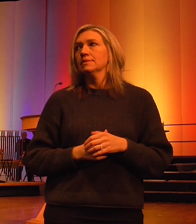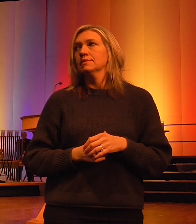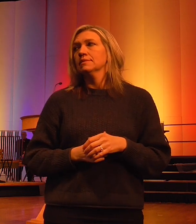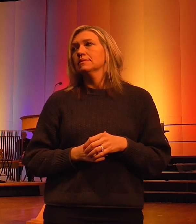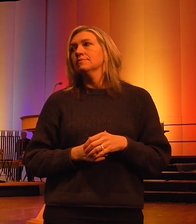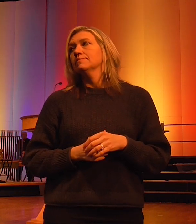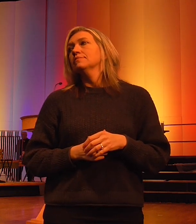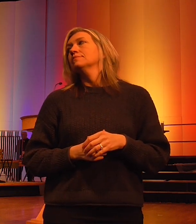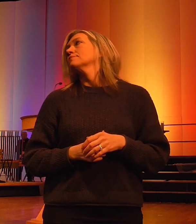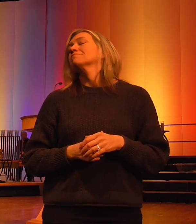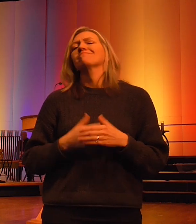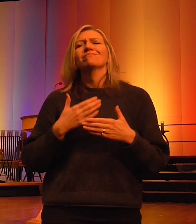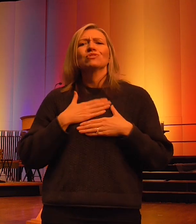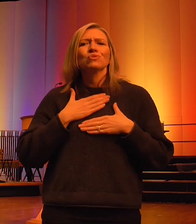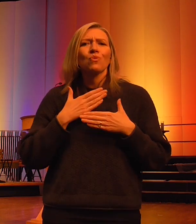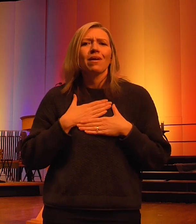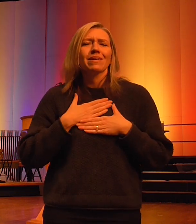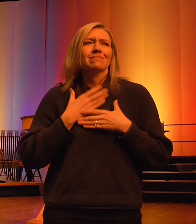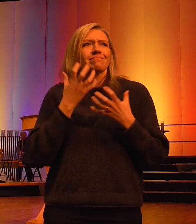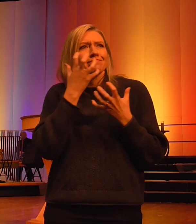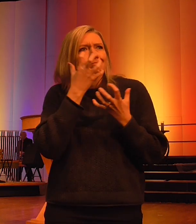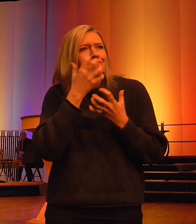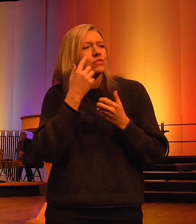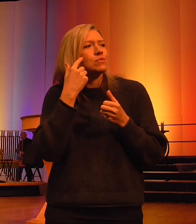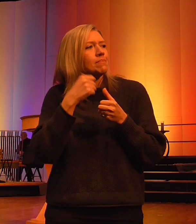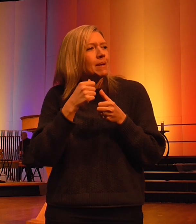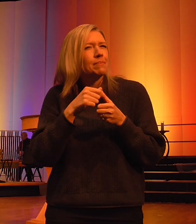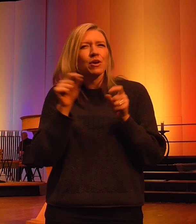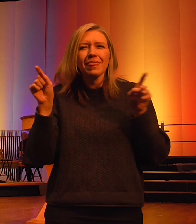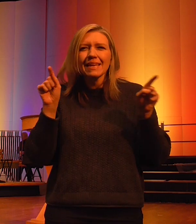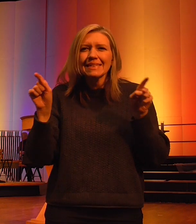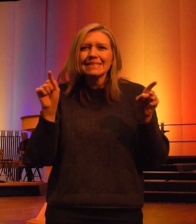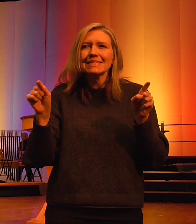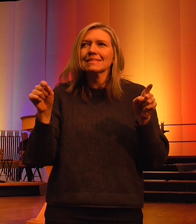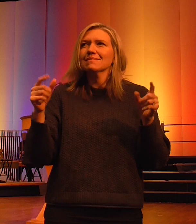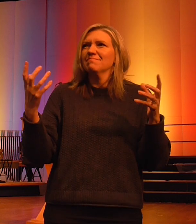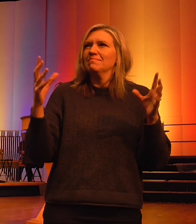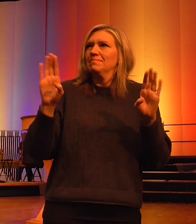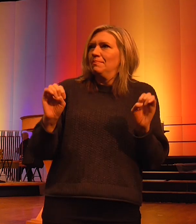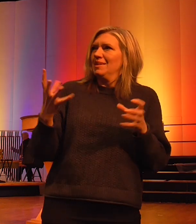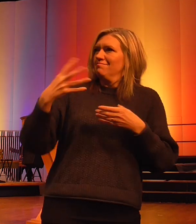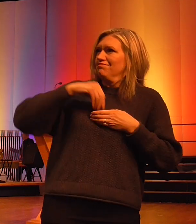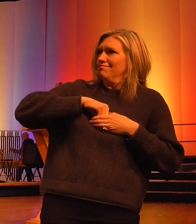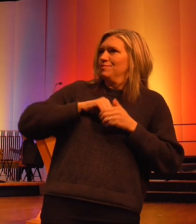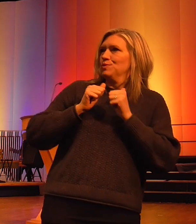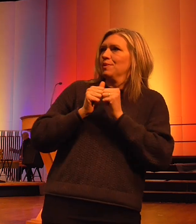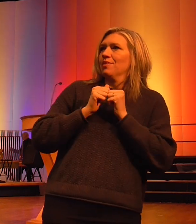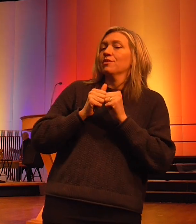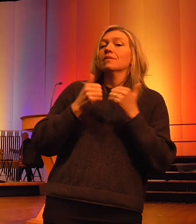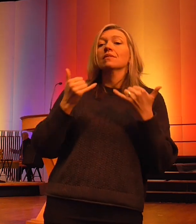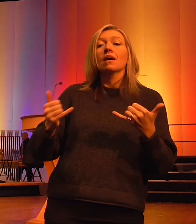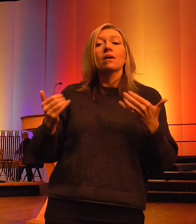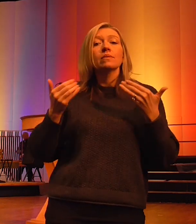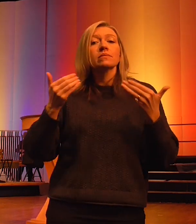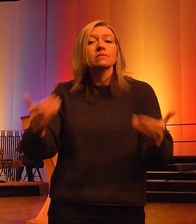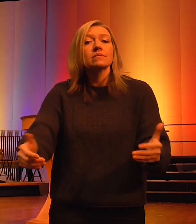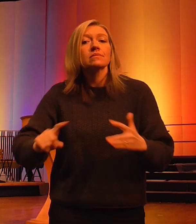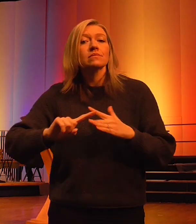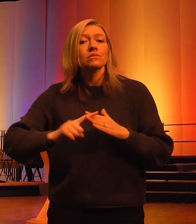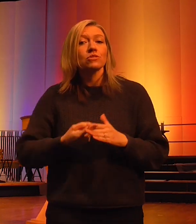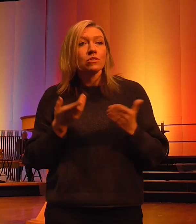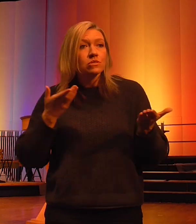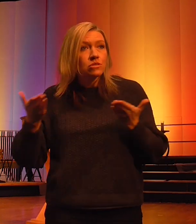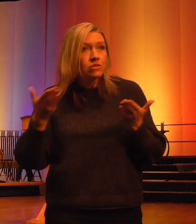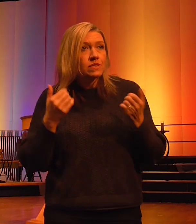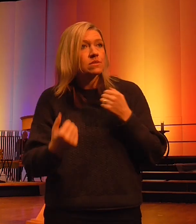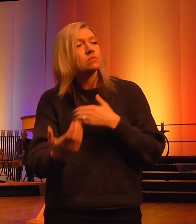enlightenment. What a joy it is to remember these things and to be these things together. And as we step into our service this morning, we're going to move